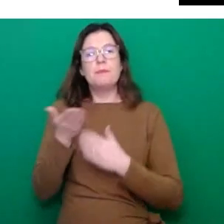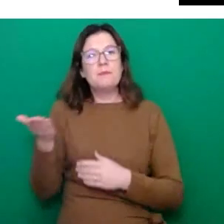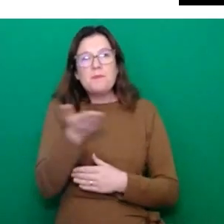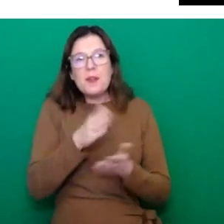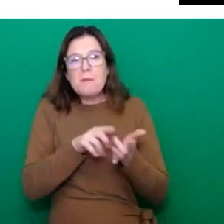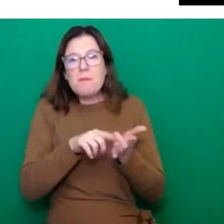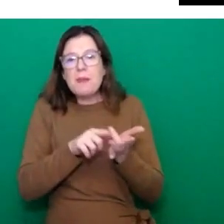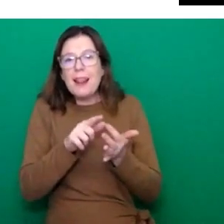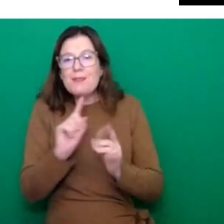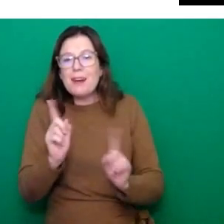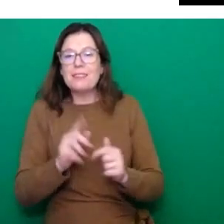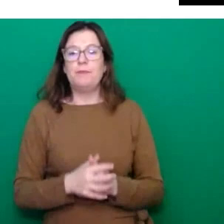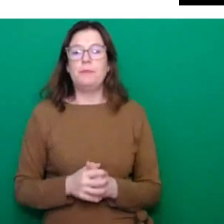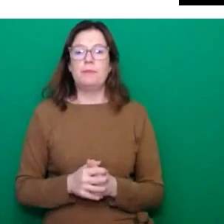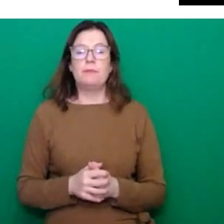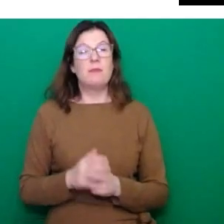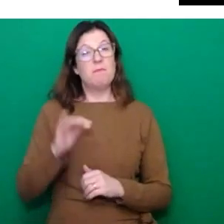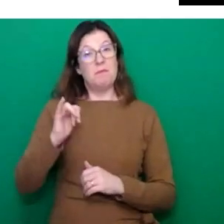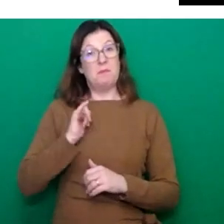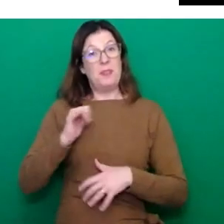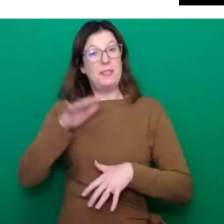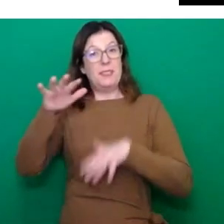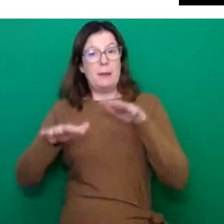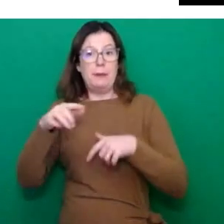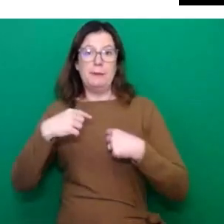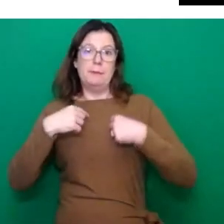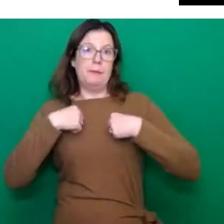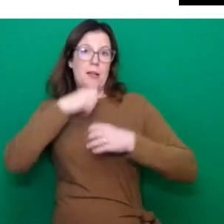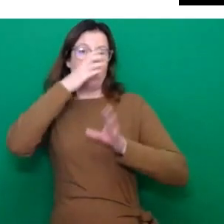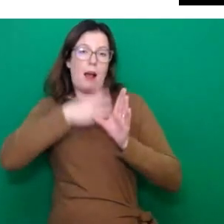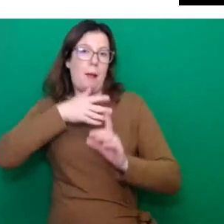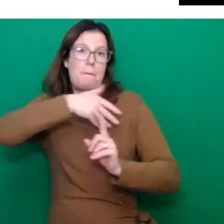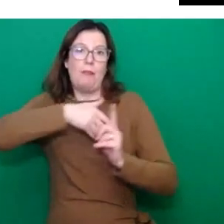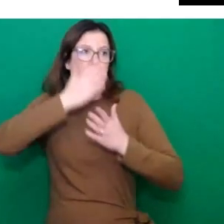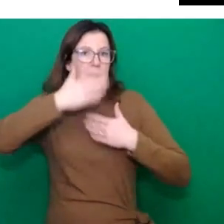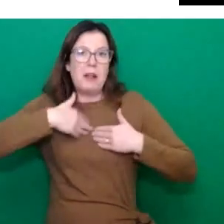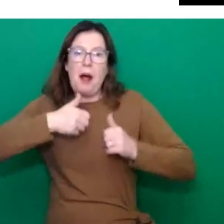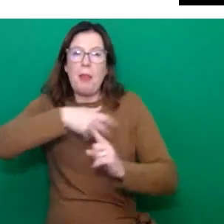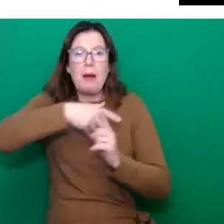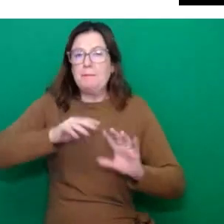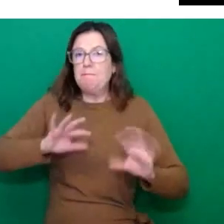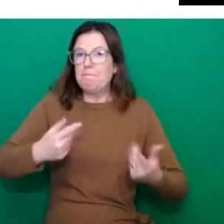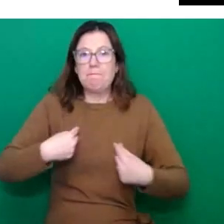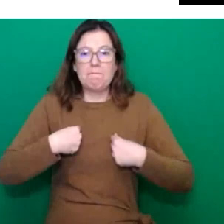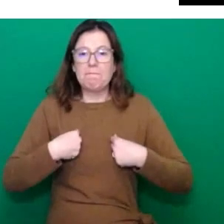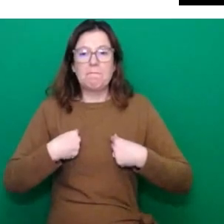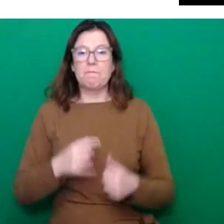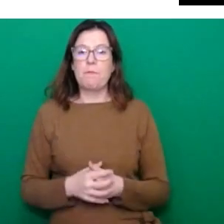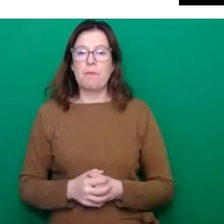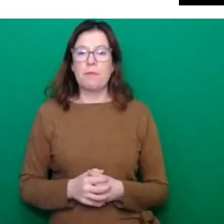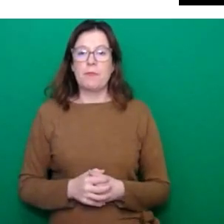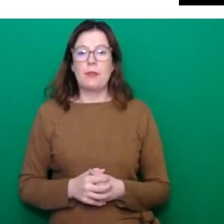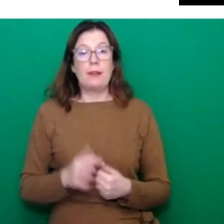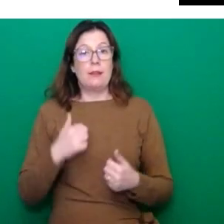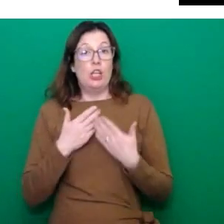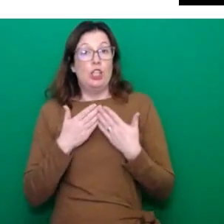Millie? Yeah, so similar to Sam, I'm not from a psychology background or mental health background. So I